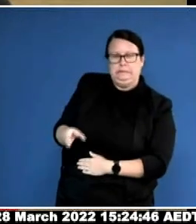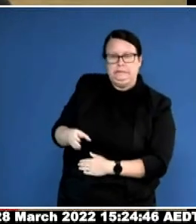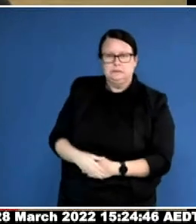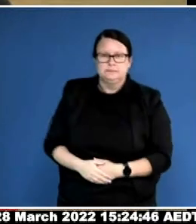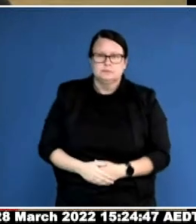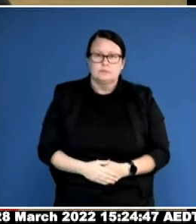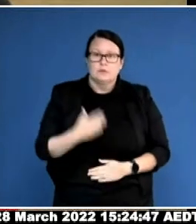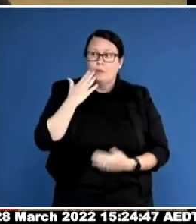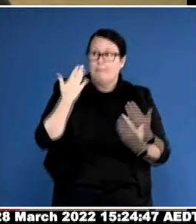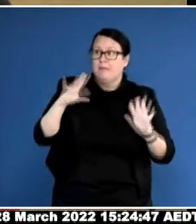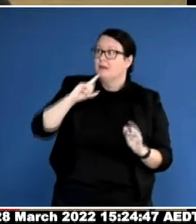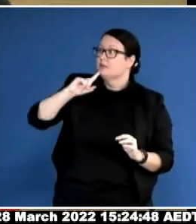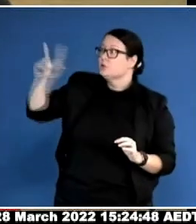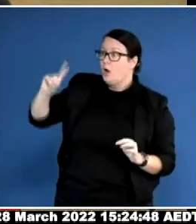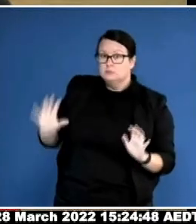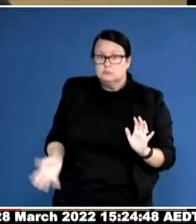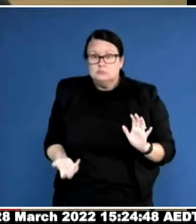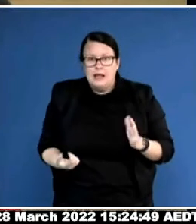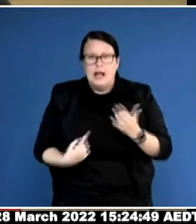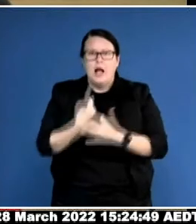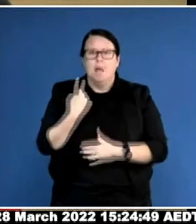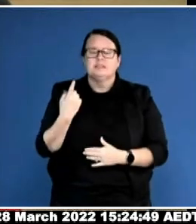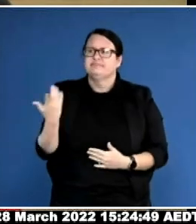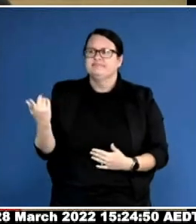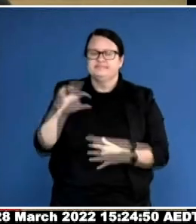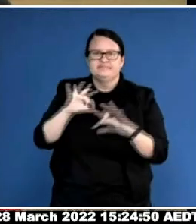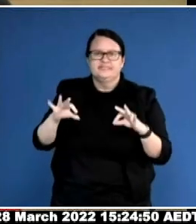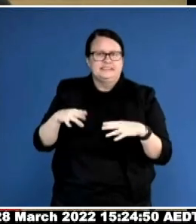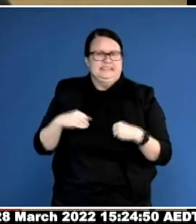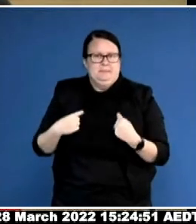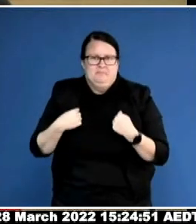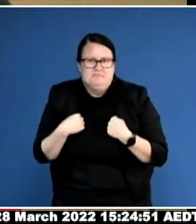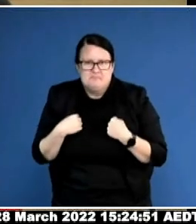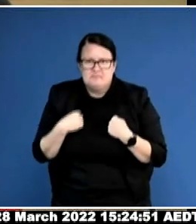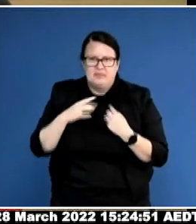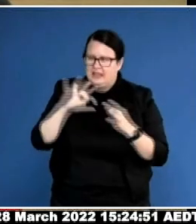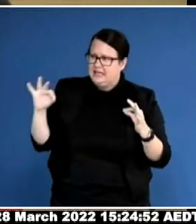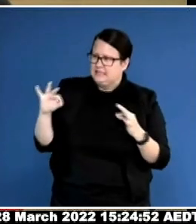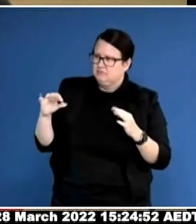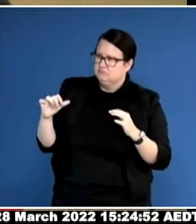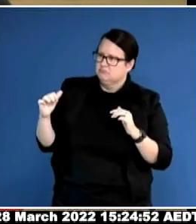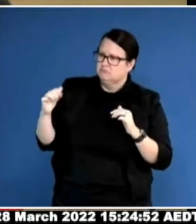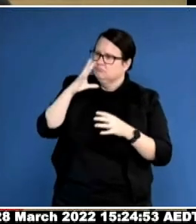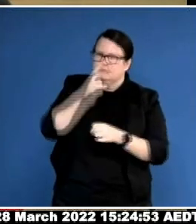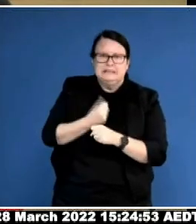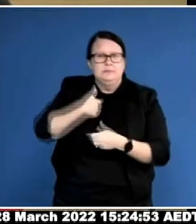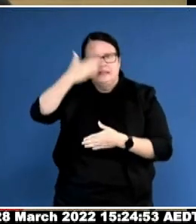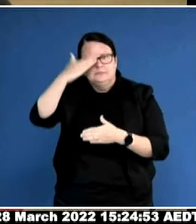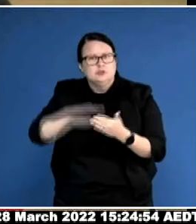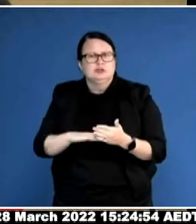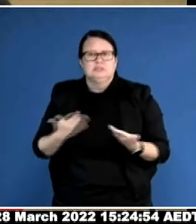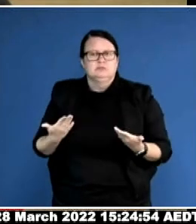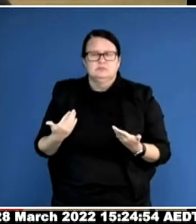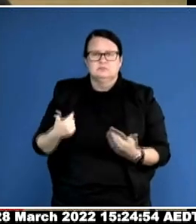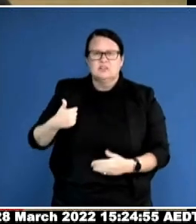When I reported it, it didn't go down well, and I felt like no one was validating my experience. I often felt I